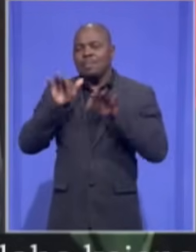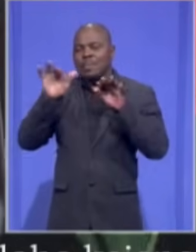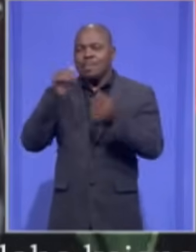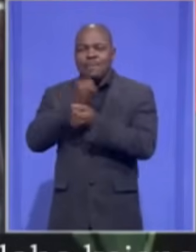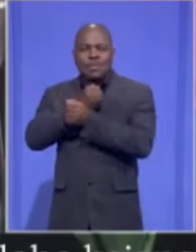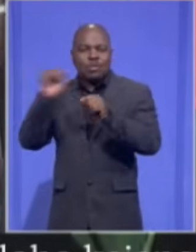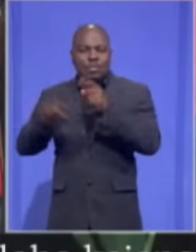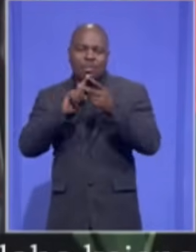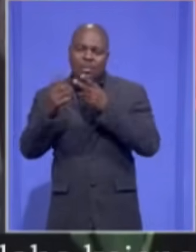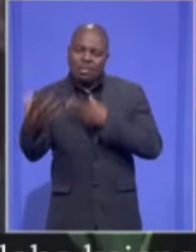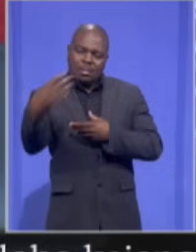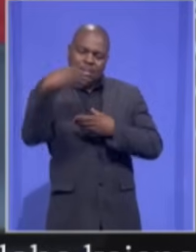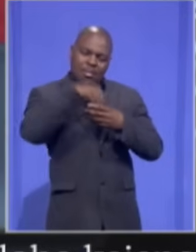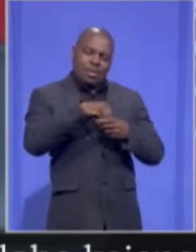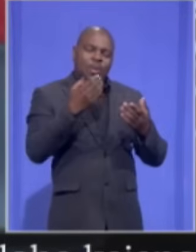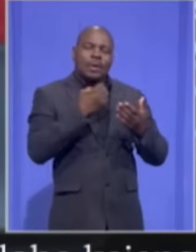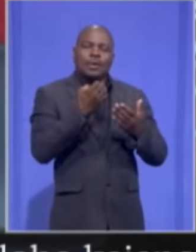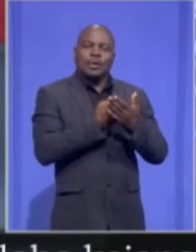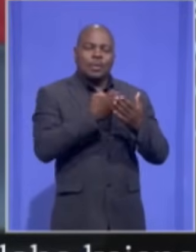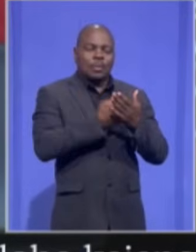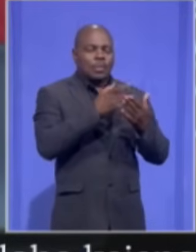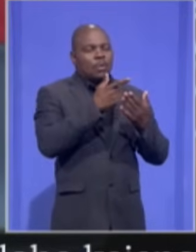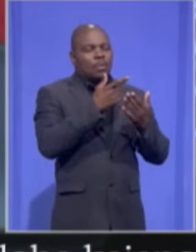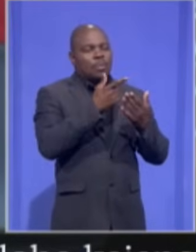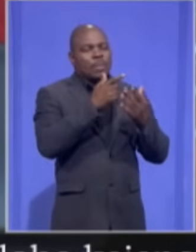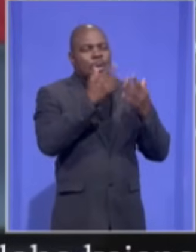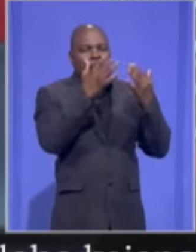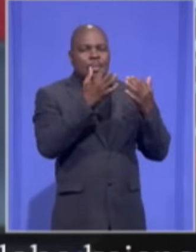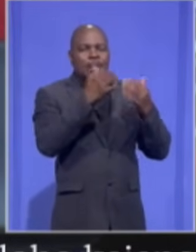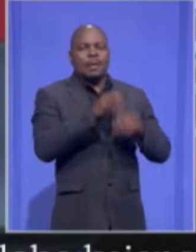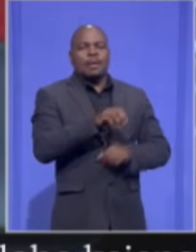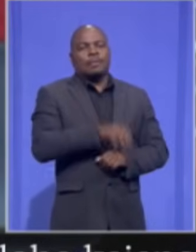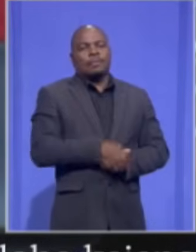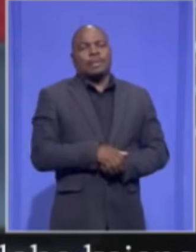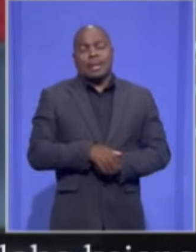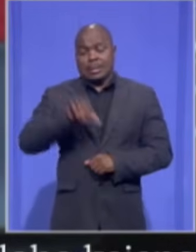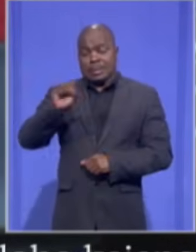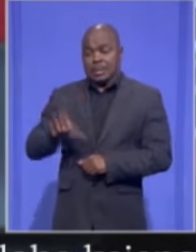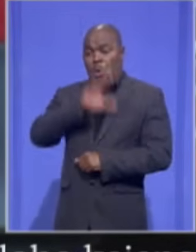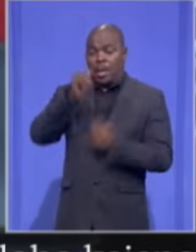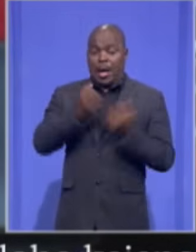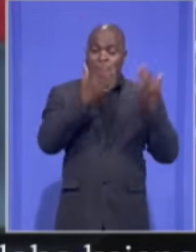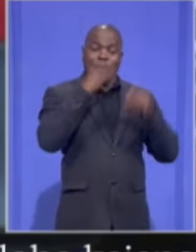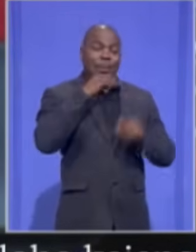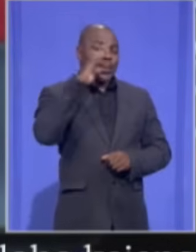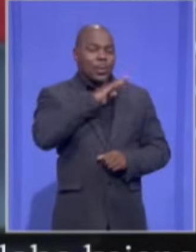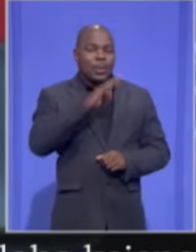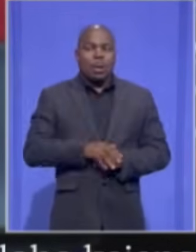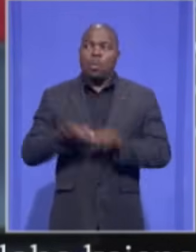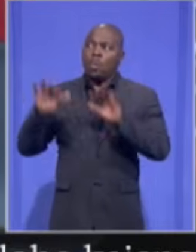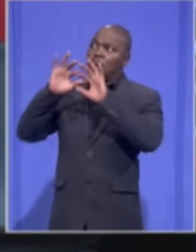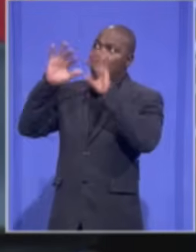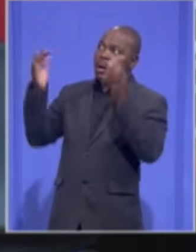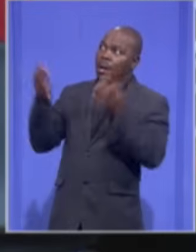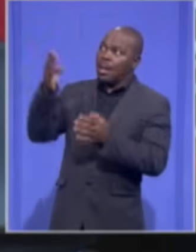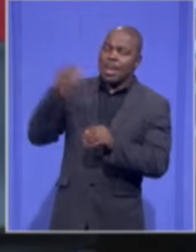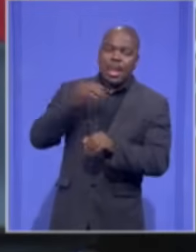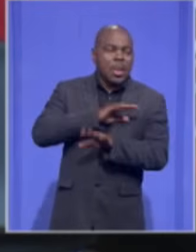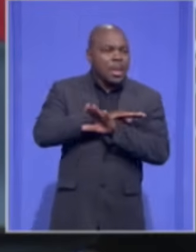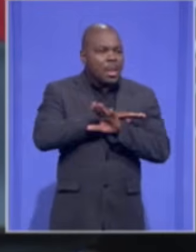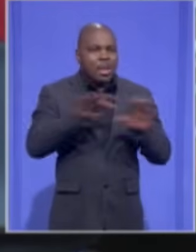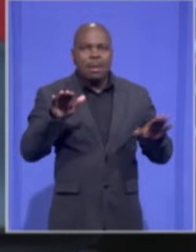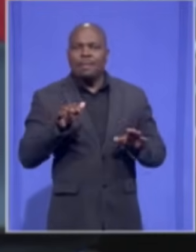ya tsona ya ditekanyetso. South Africa does not have a budget. Nowhere in the history of the world has a country